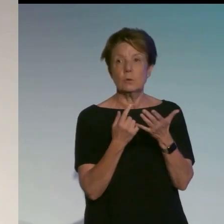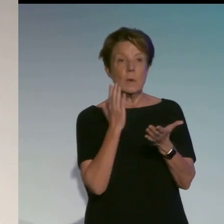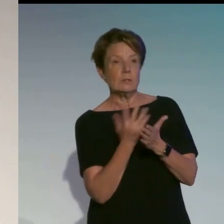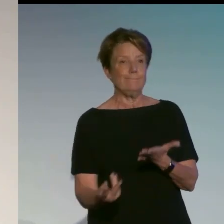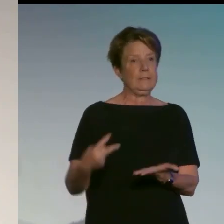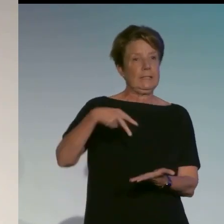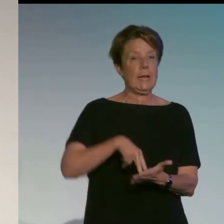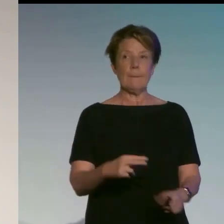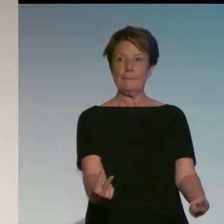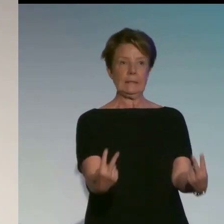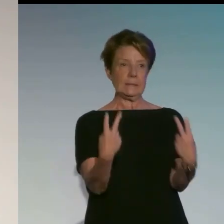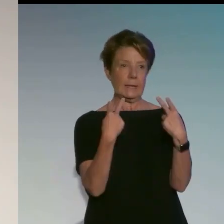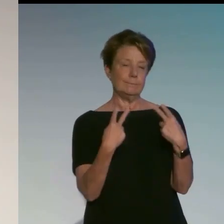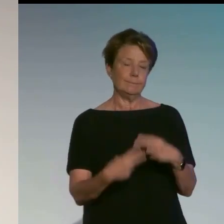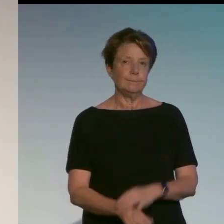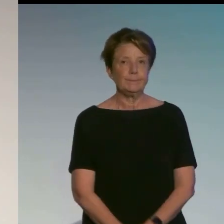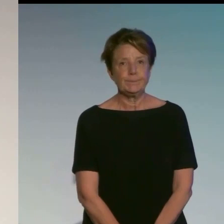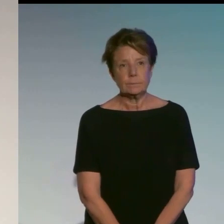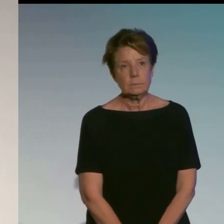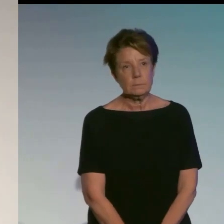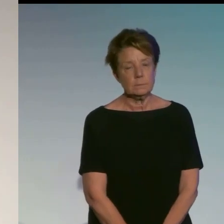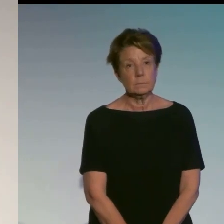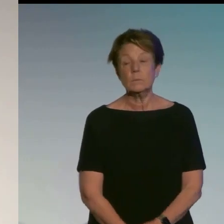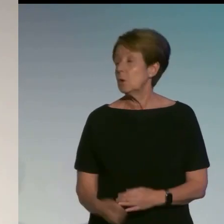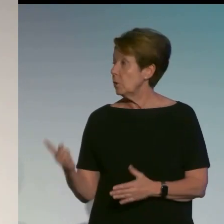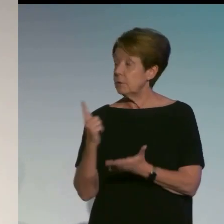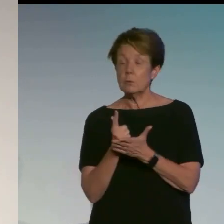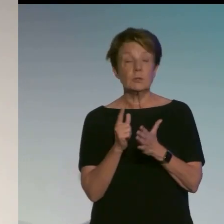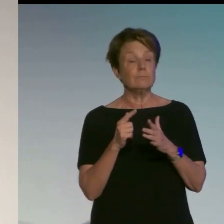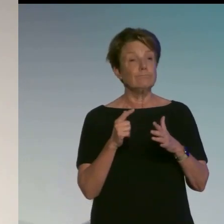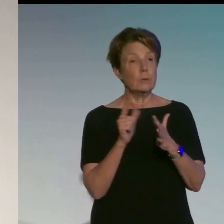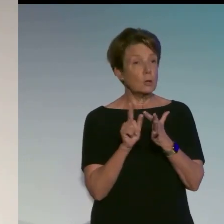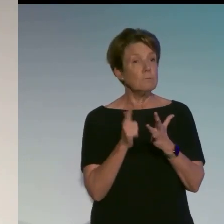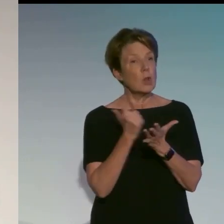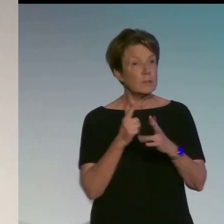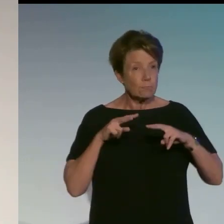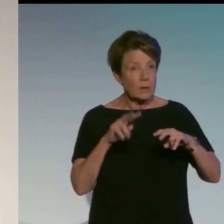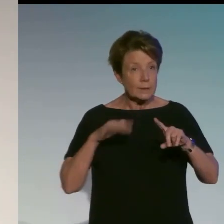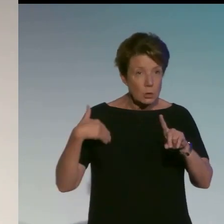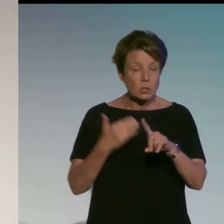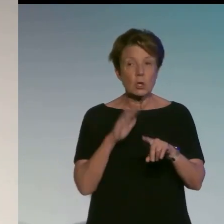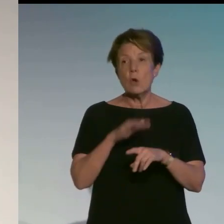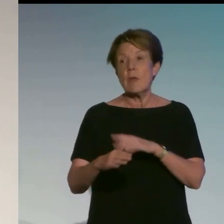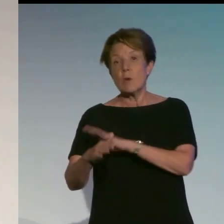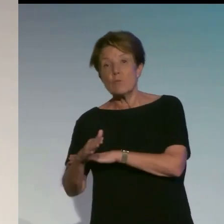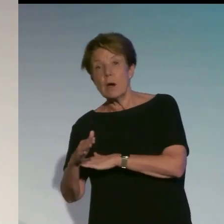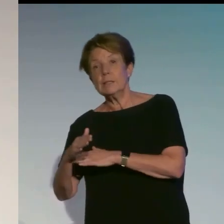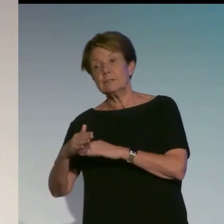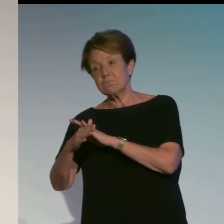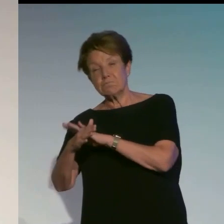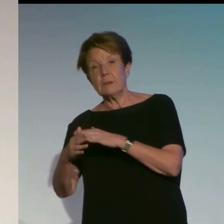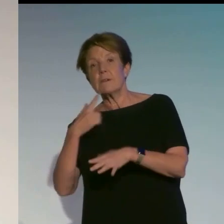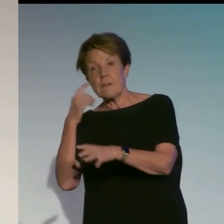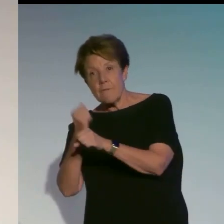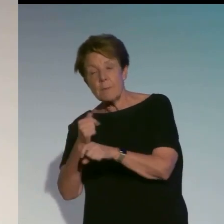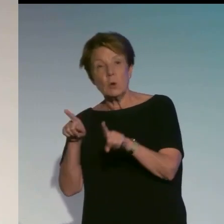seen. So you've done a lot of research, Manny, on various things, including the far right and religious extremism. And